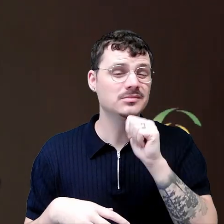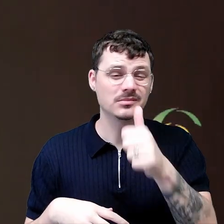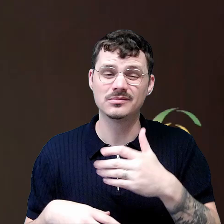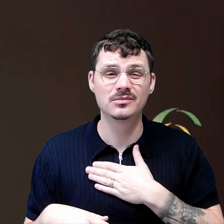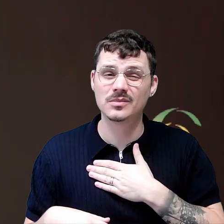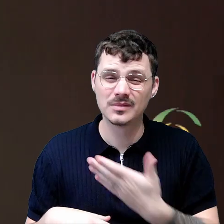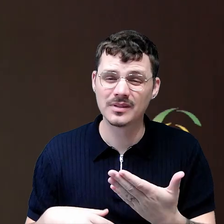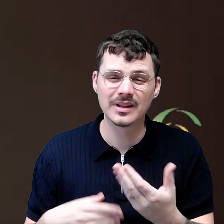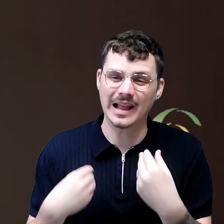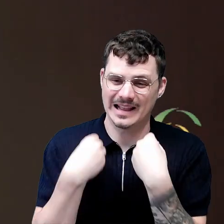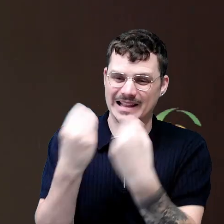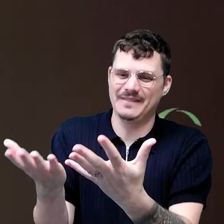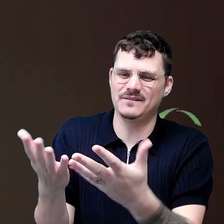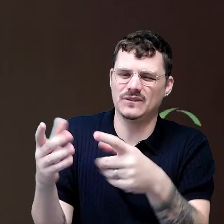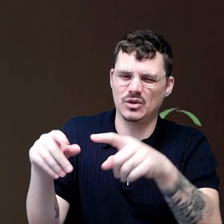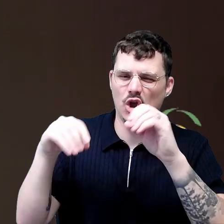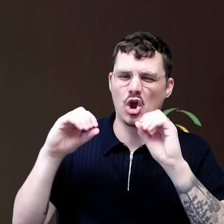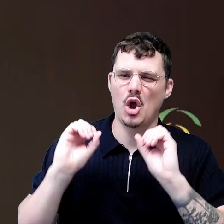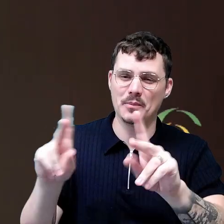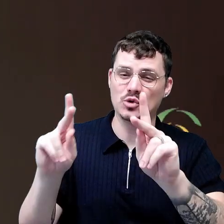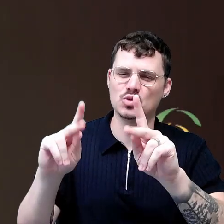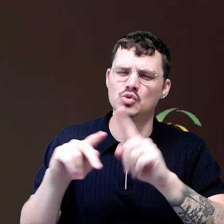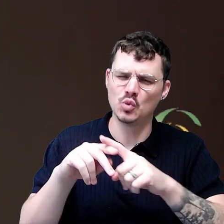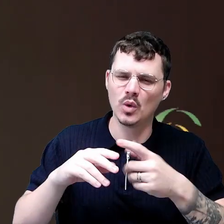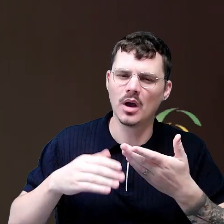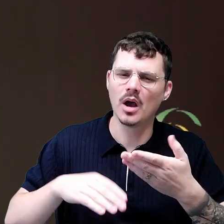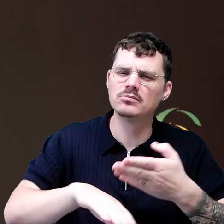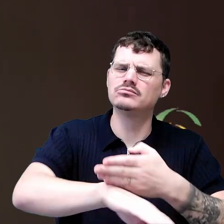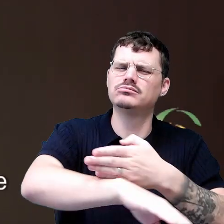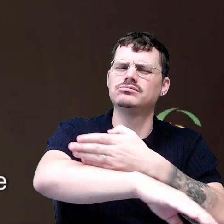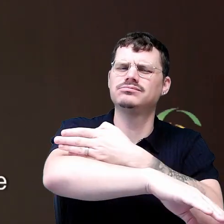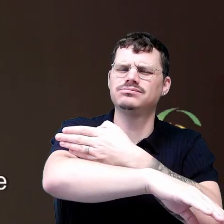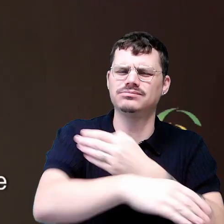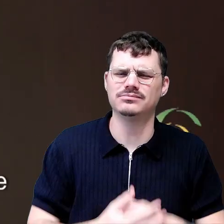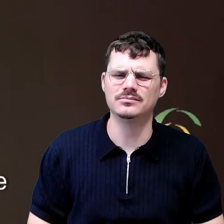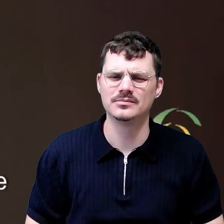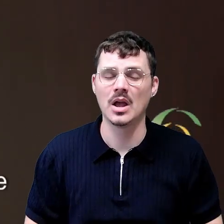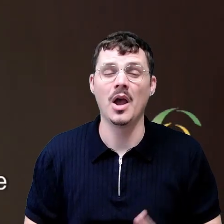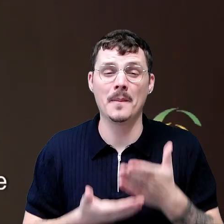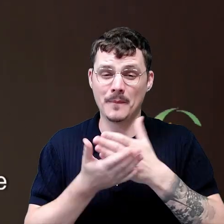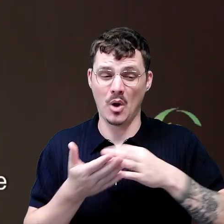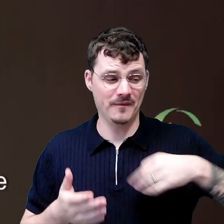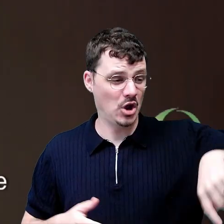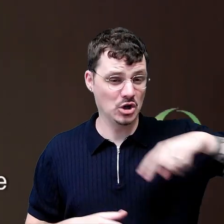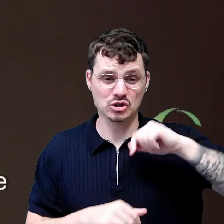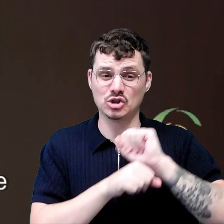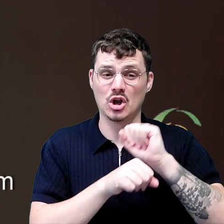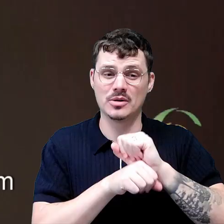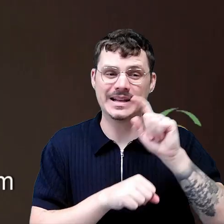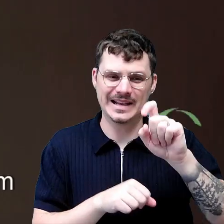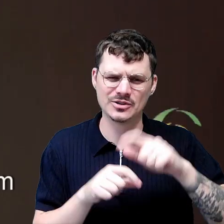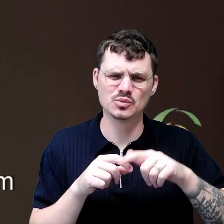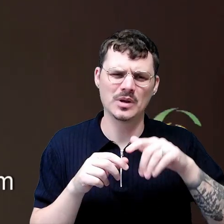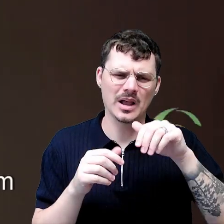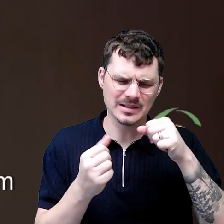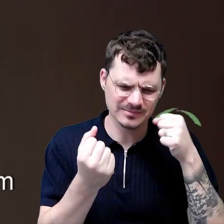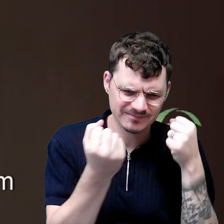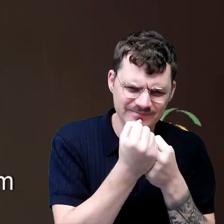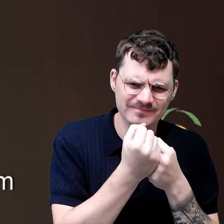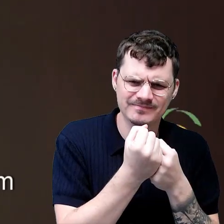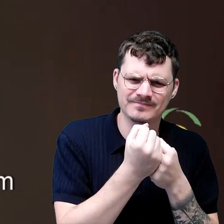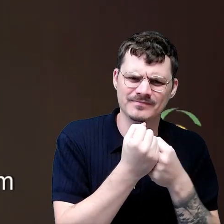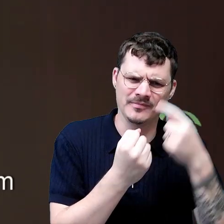even give people the opportunity to get well. And part of our job needs to be to stand with people